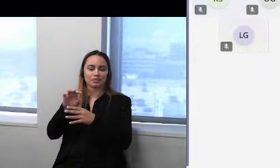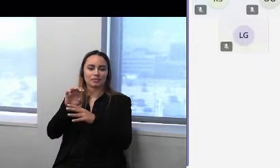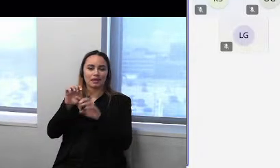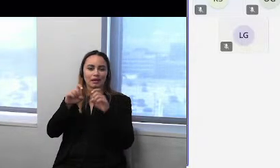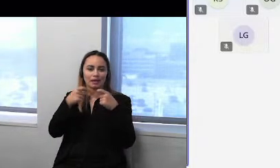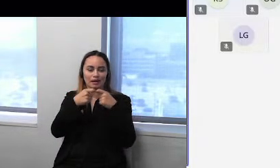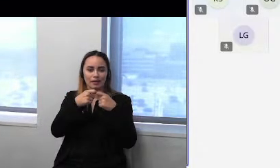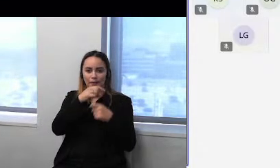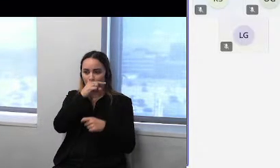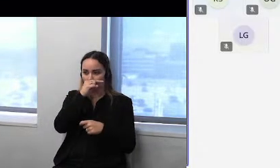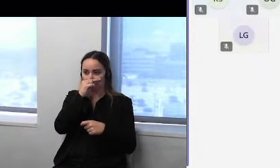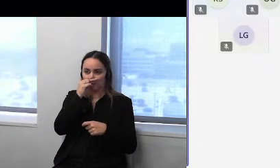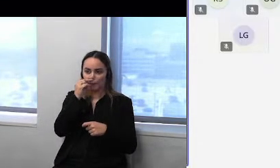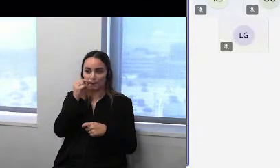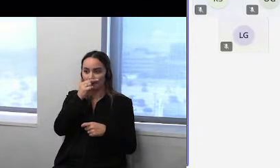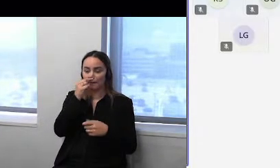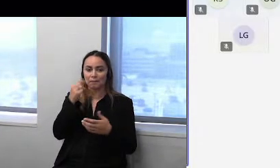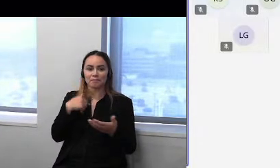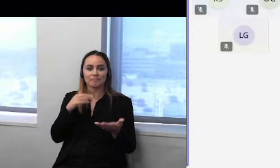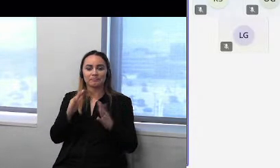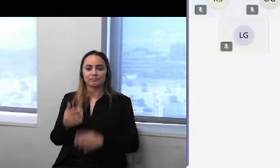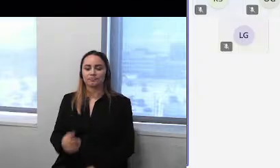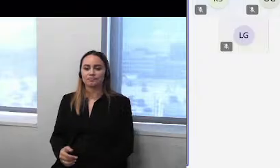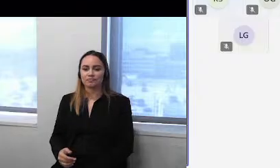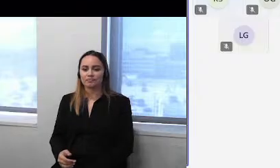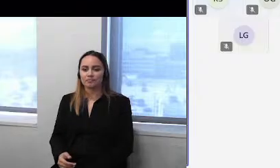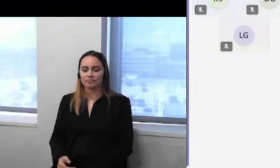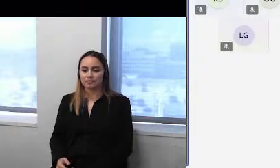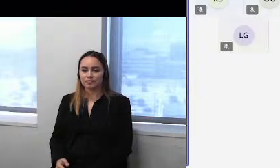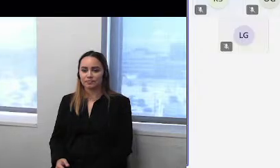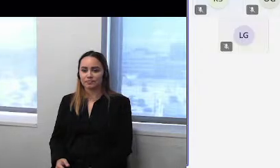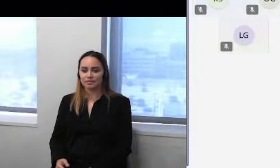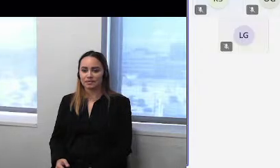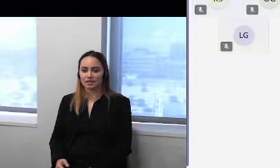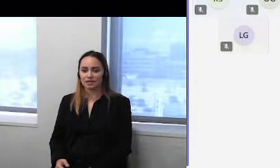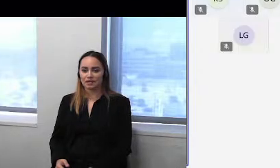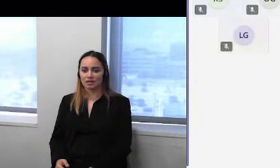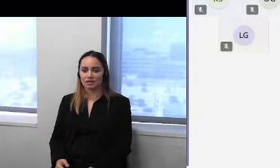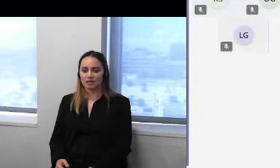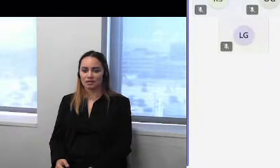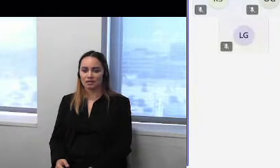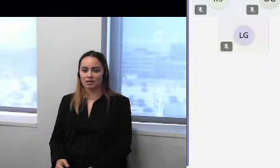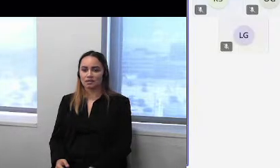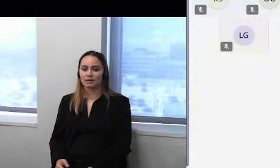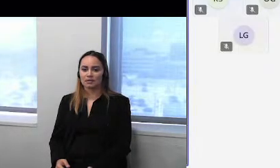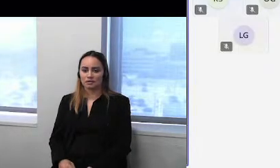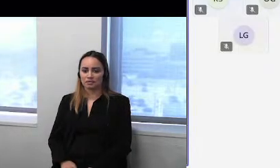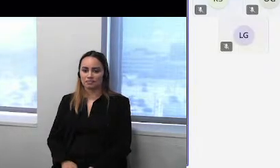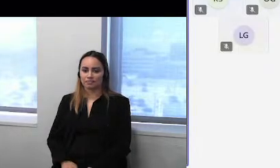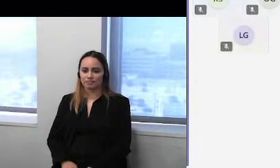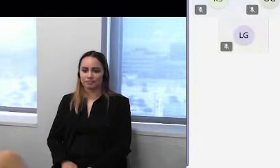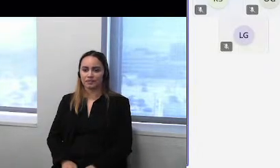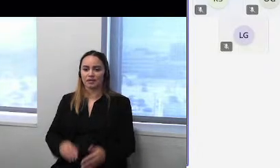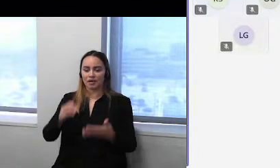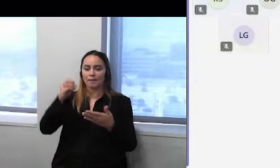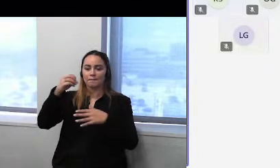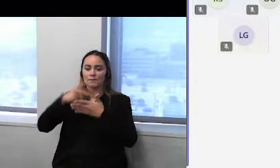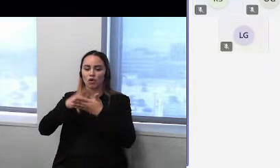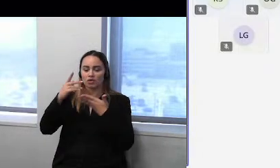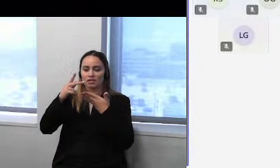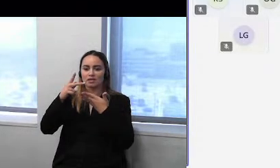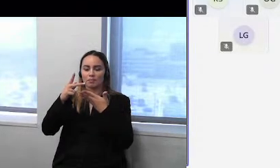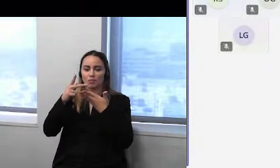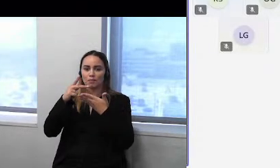that there is an appendix in there that's called for solar projects, minimum technical requirements? I am familiar with that, sir, yes. Okay. When